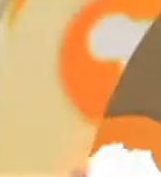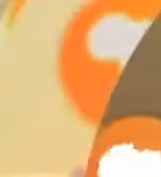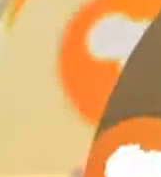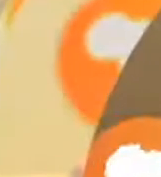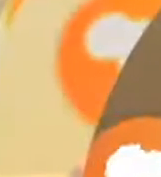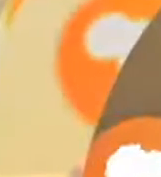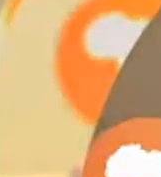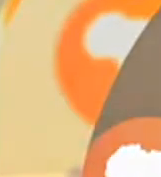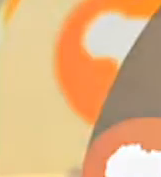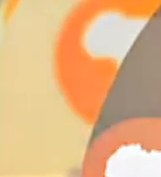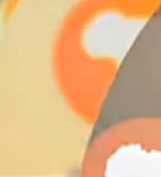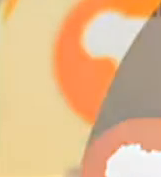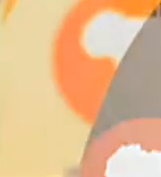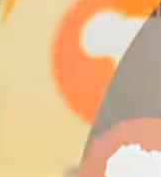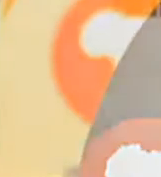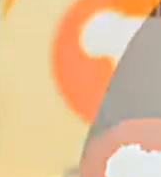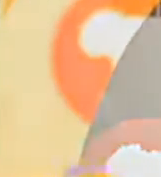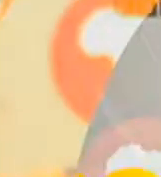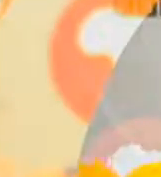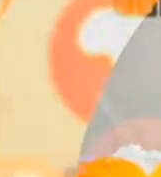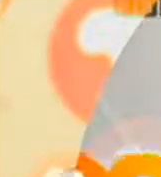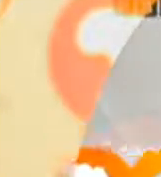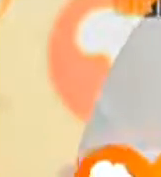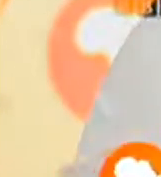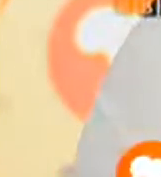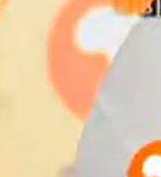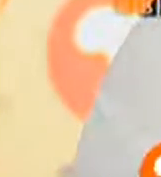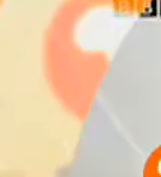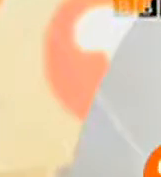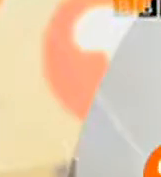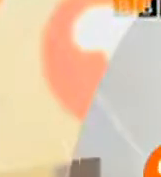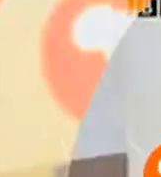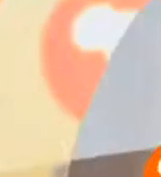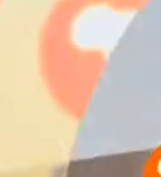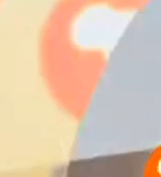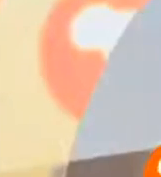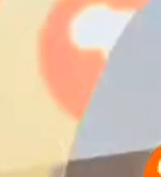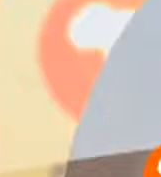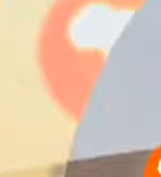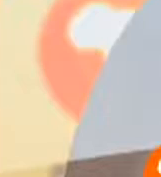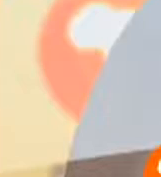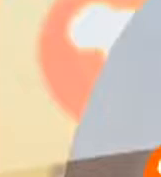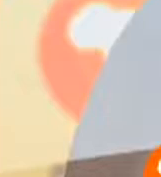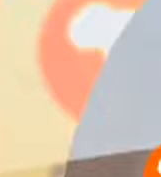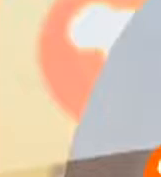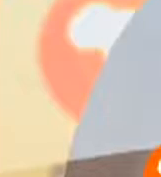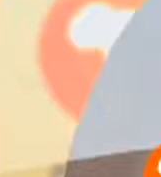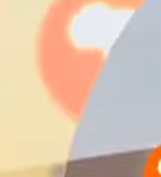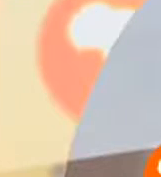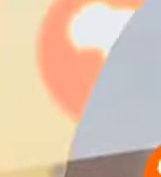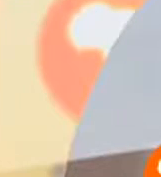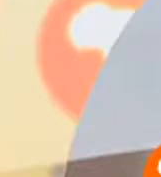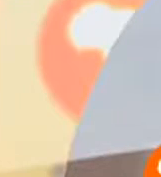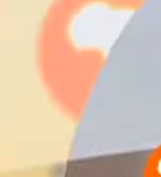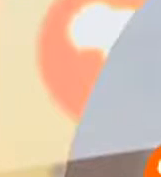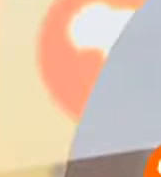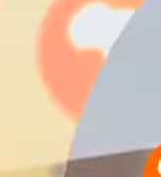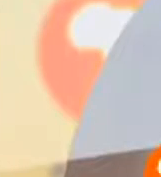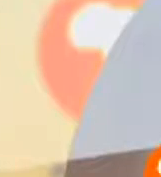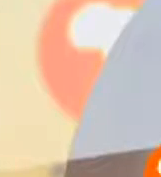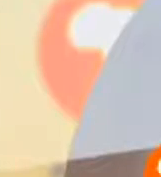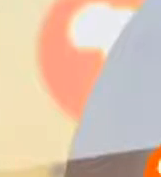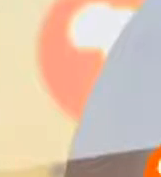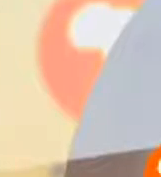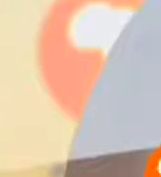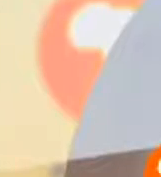the challenges that exist within the health system, and the challenges of operating within a failing